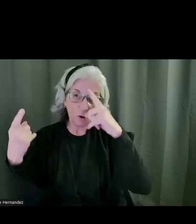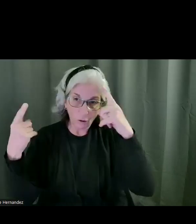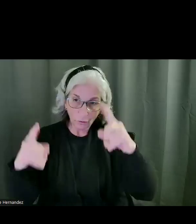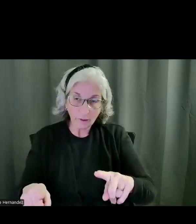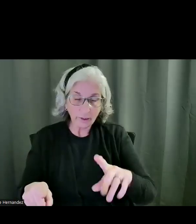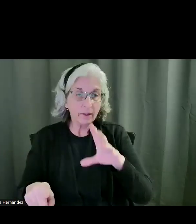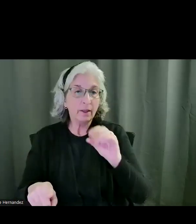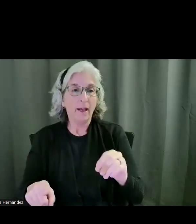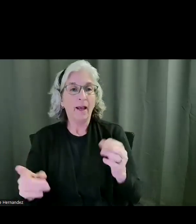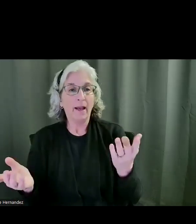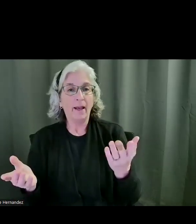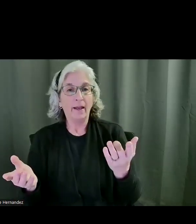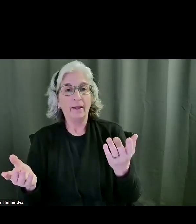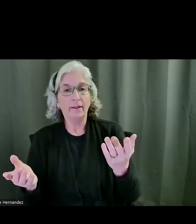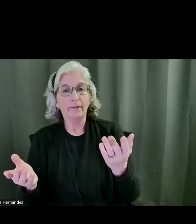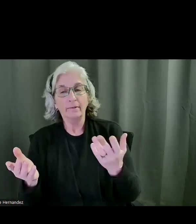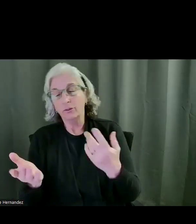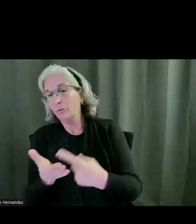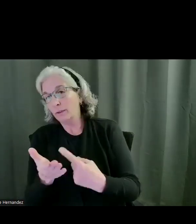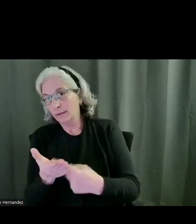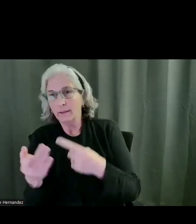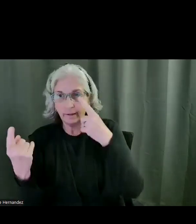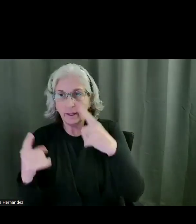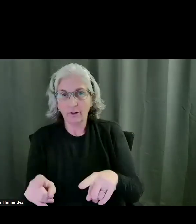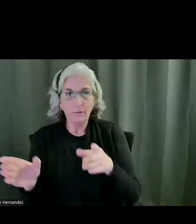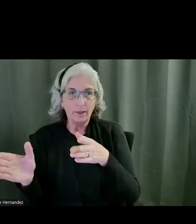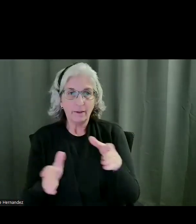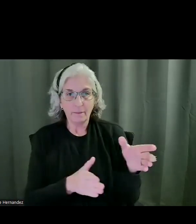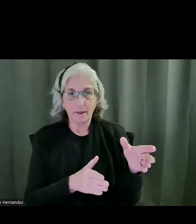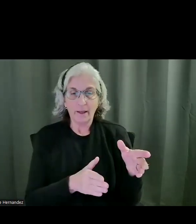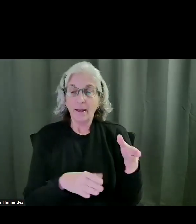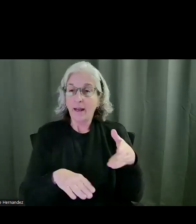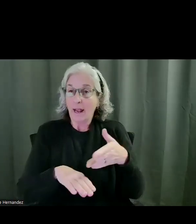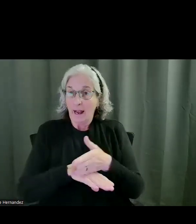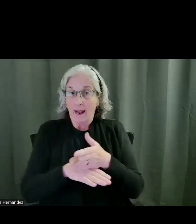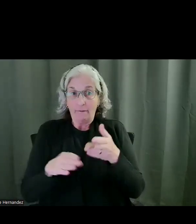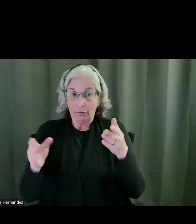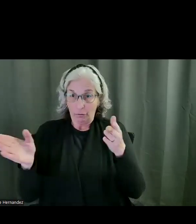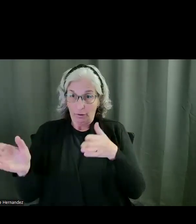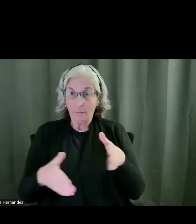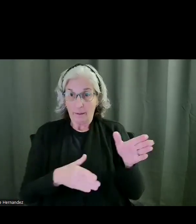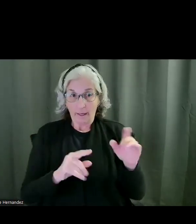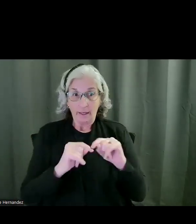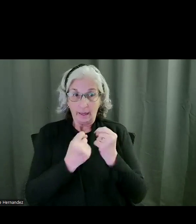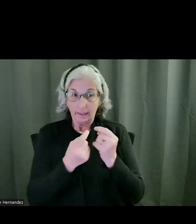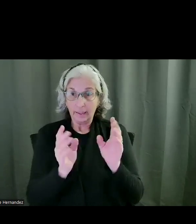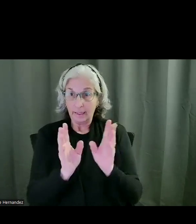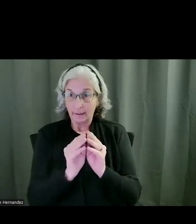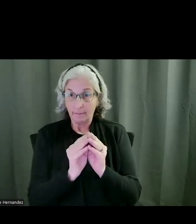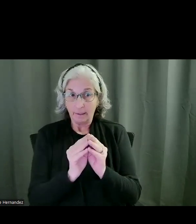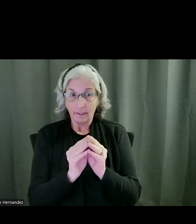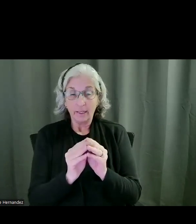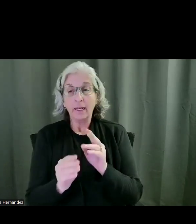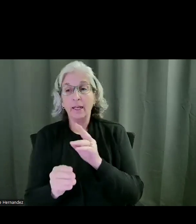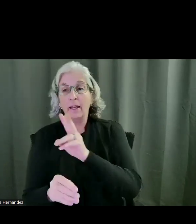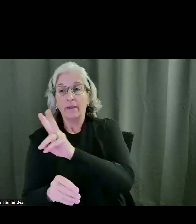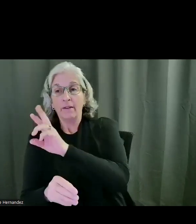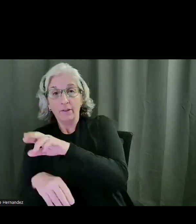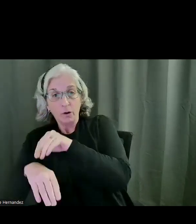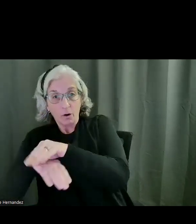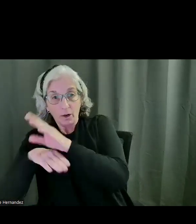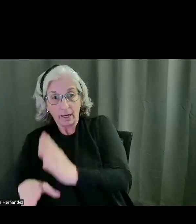Then obviously after the plan and the team meeting, Ben's VR counselor authorized hours for